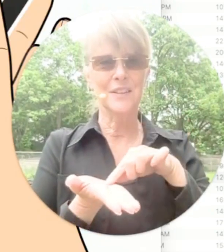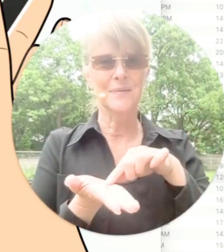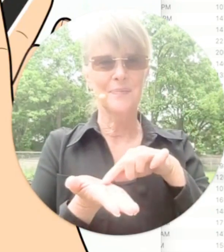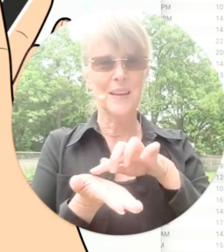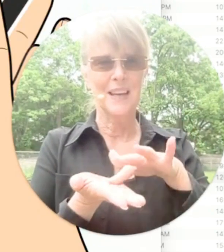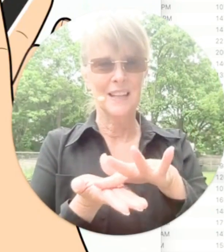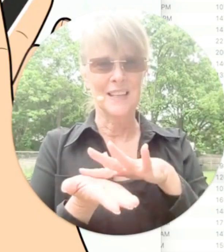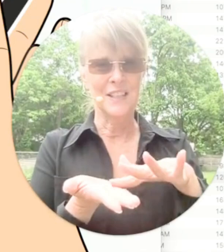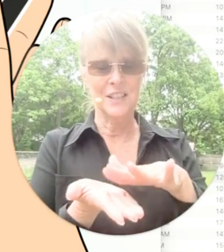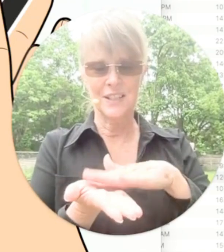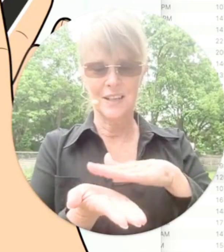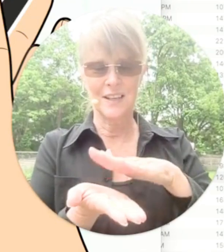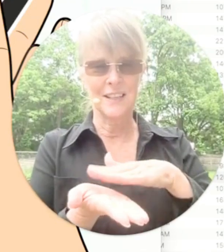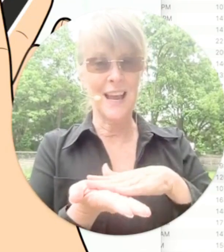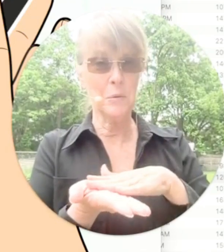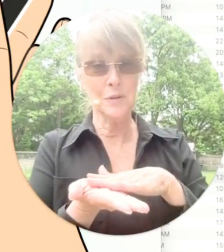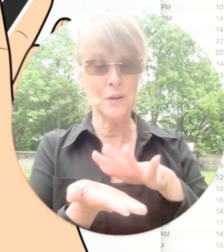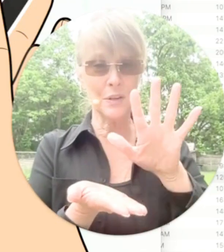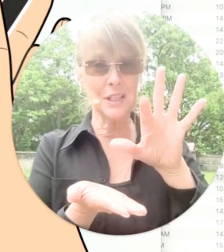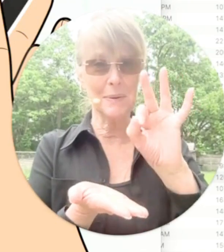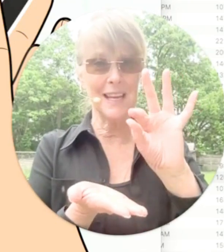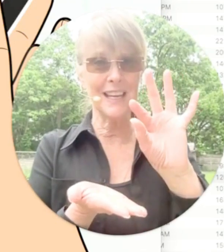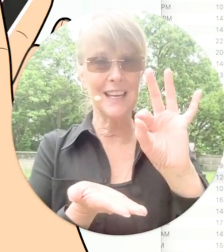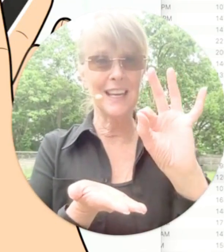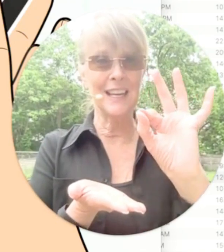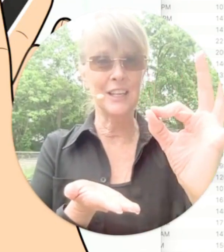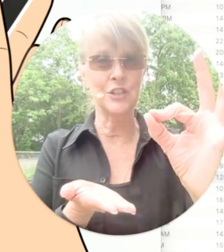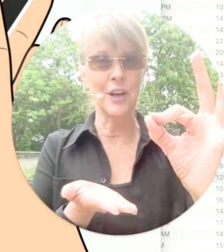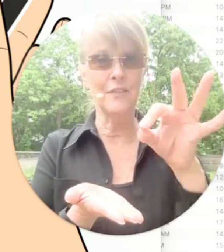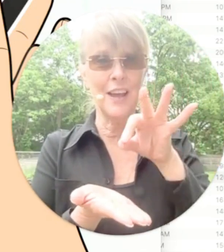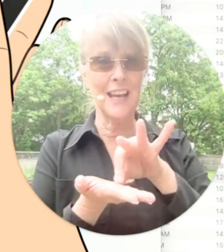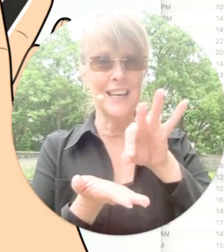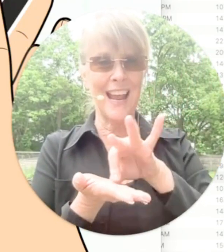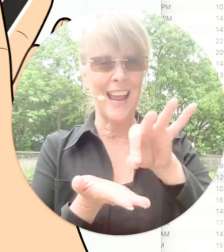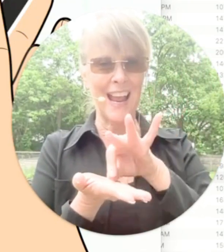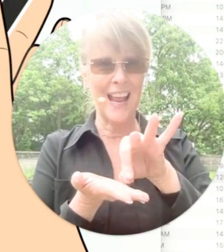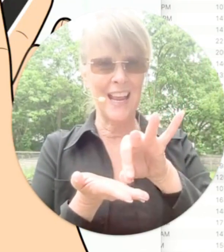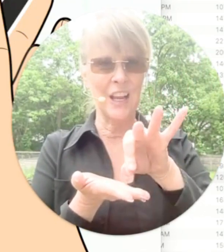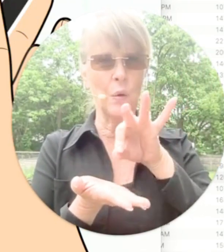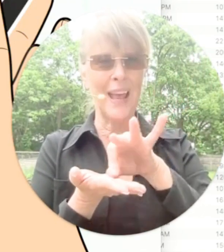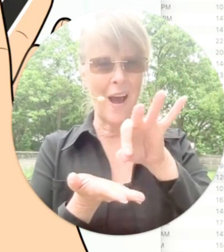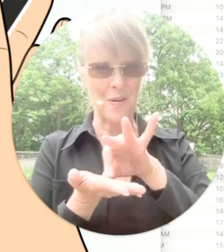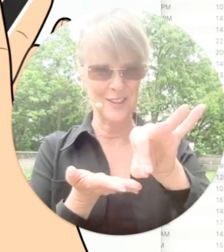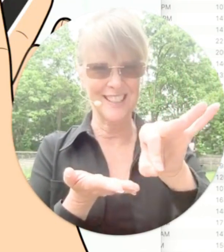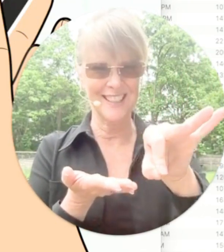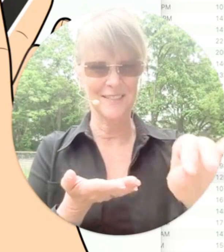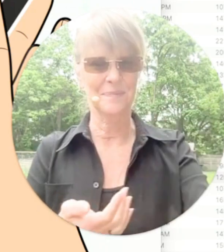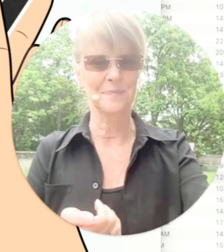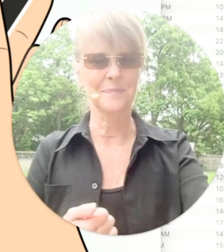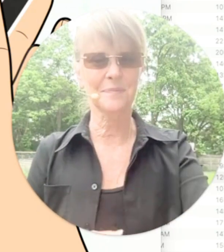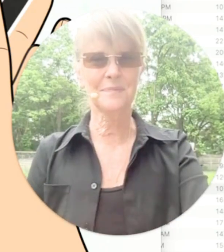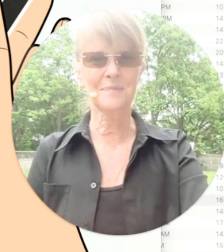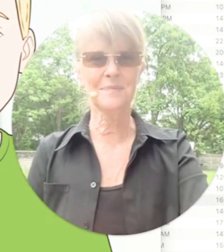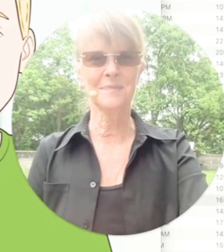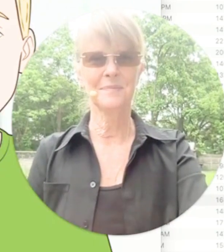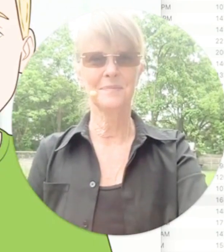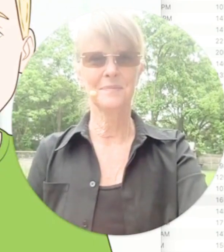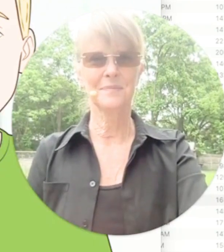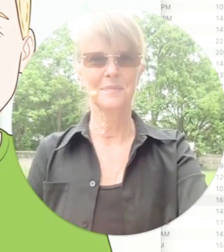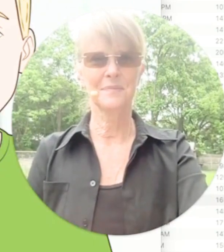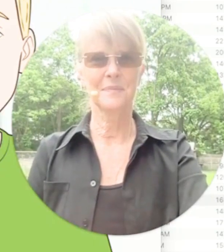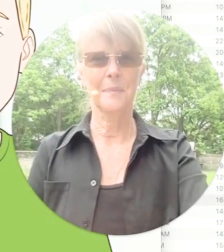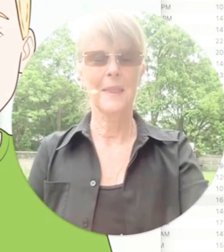Count. This is the table, so to speak. And get your F hand and go count.